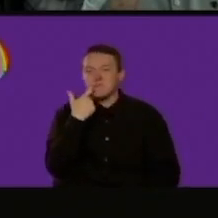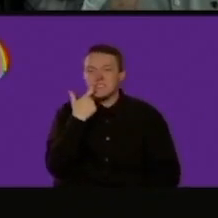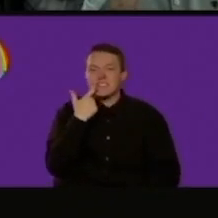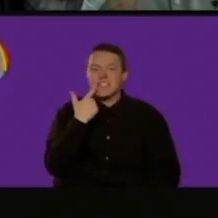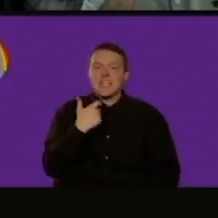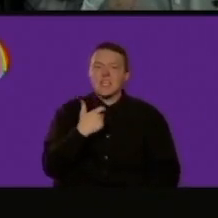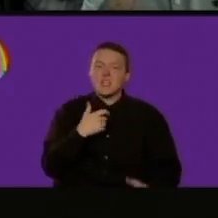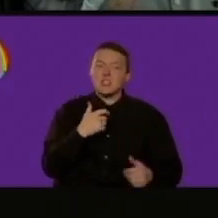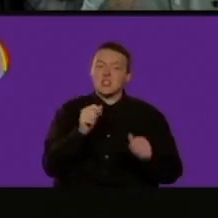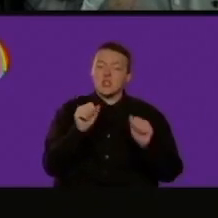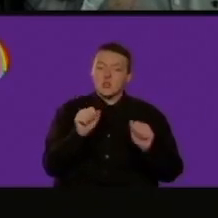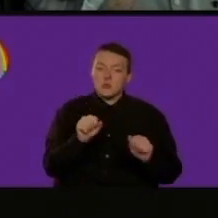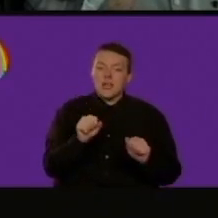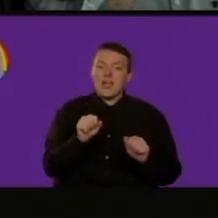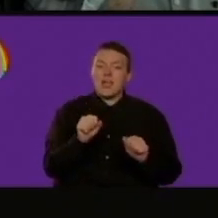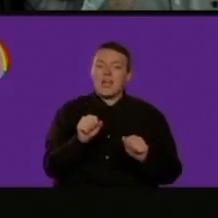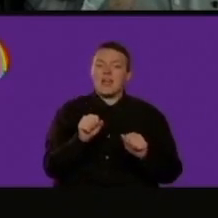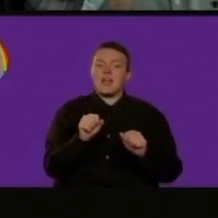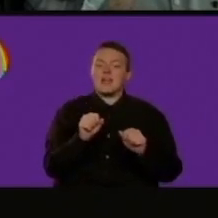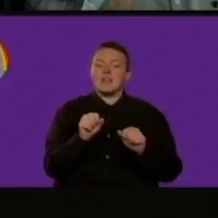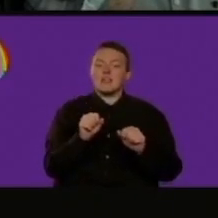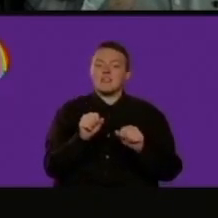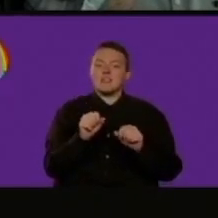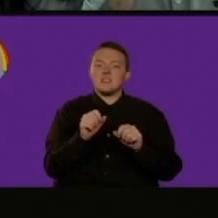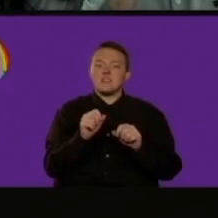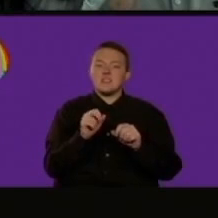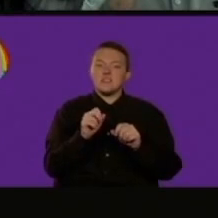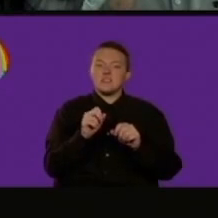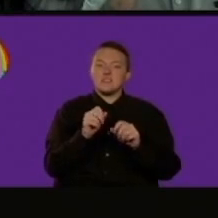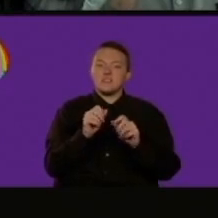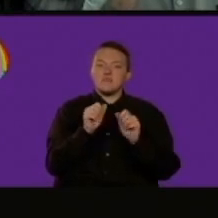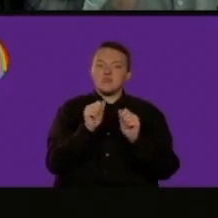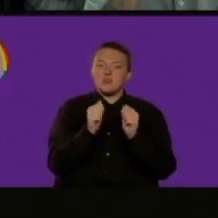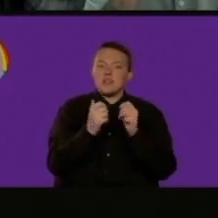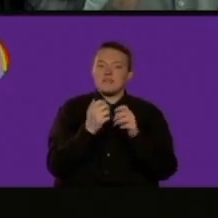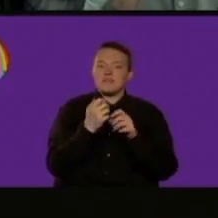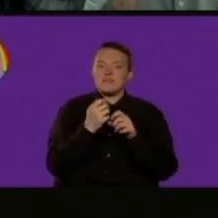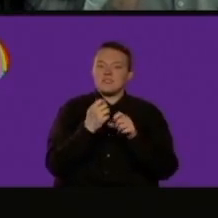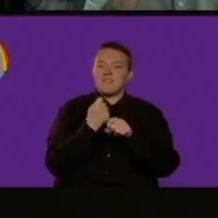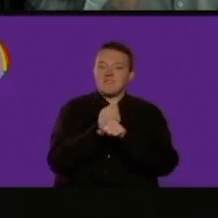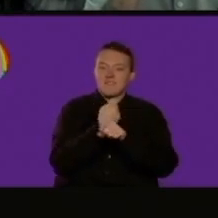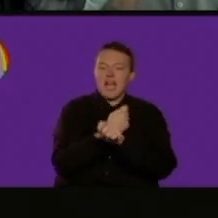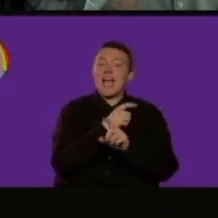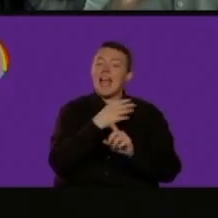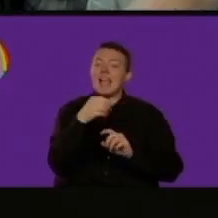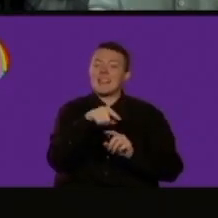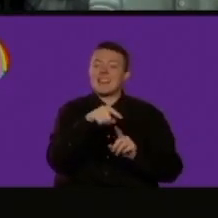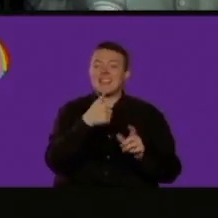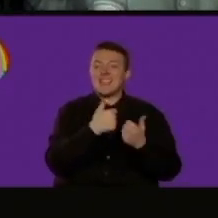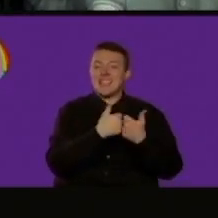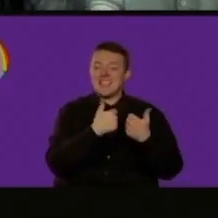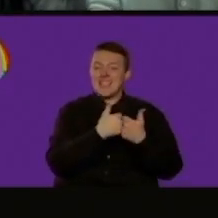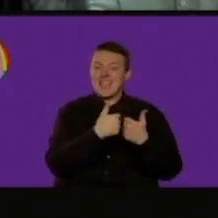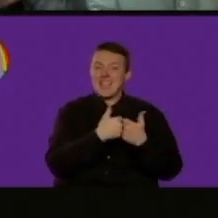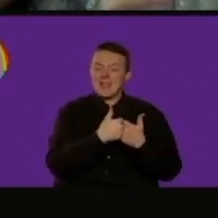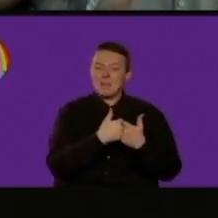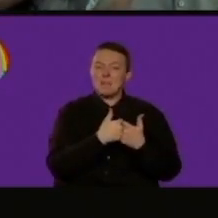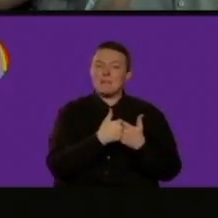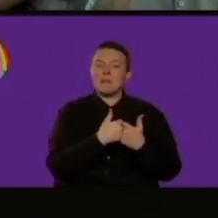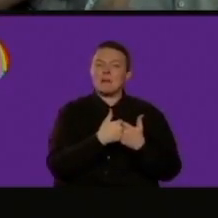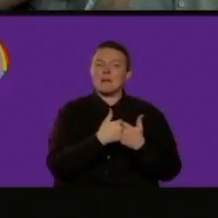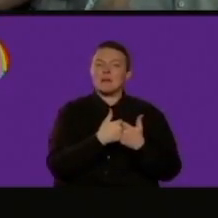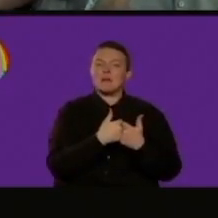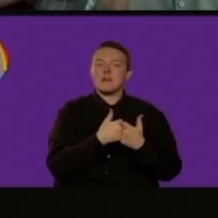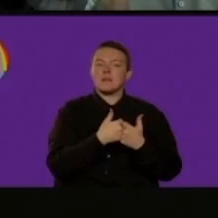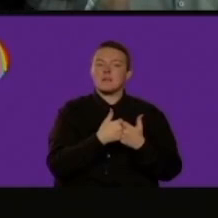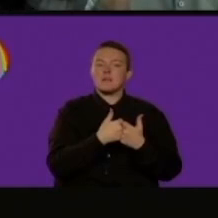asked Andy, why English? Why did you choose English? Because this is a bilingual class that's spoken in both languages. And they said, well, most